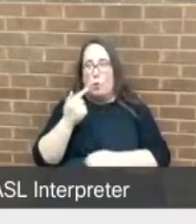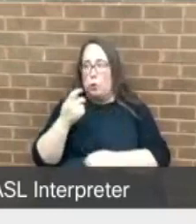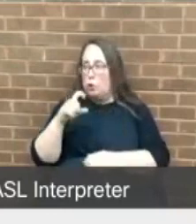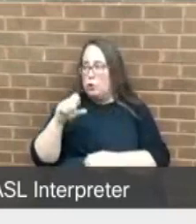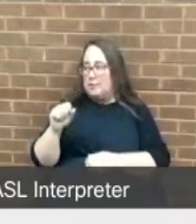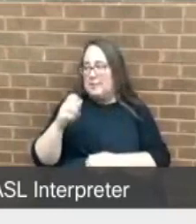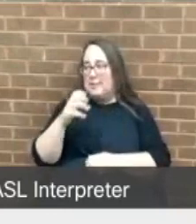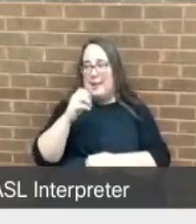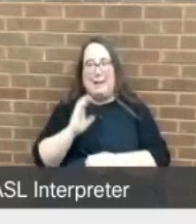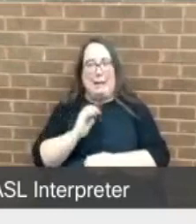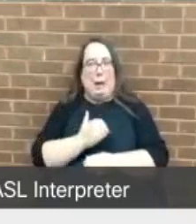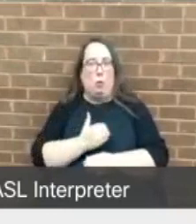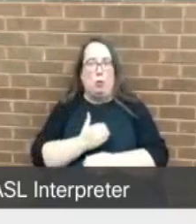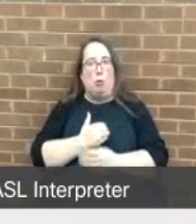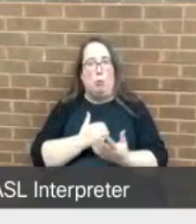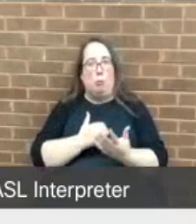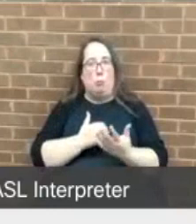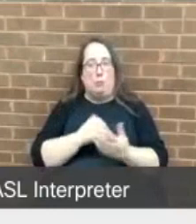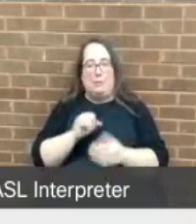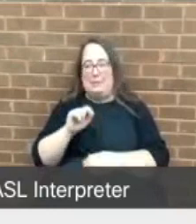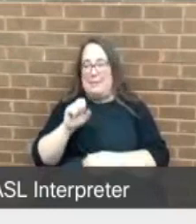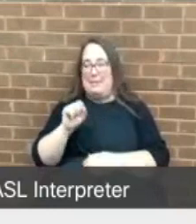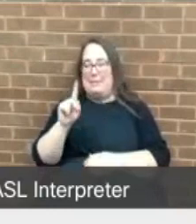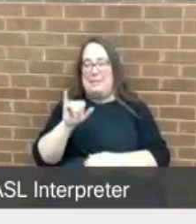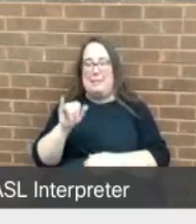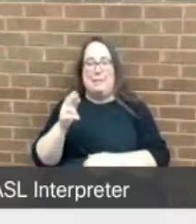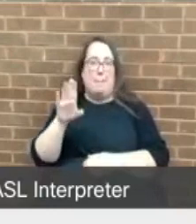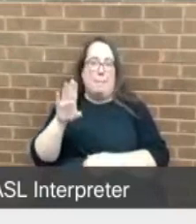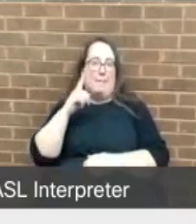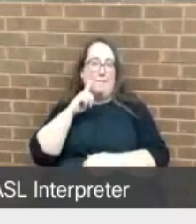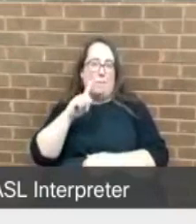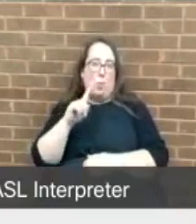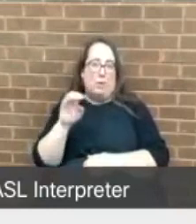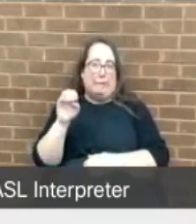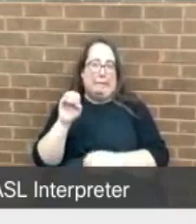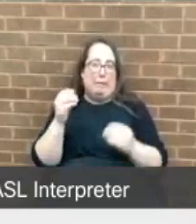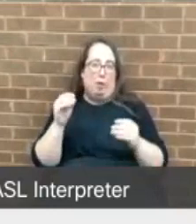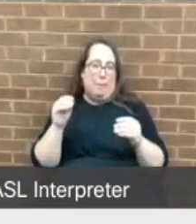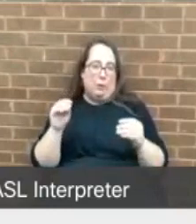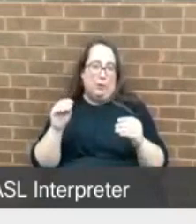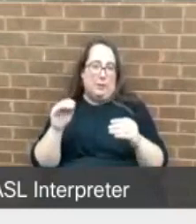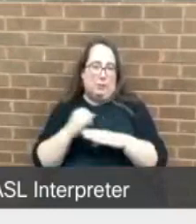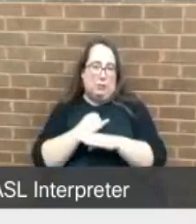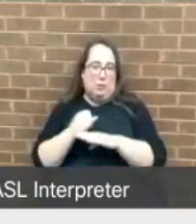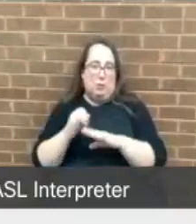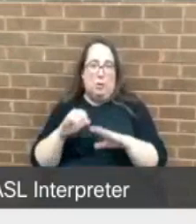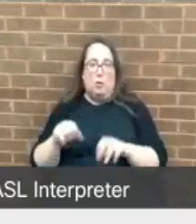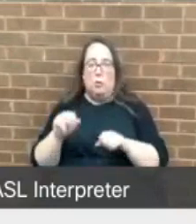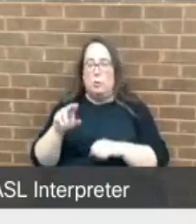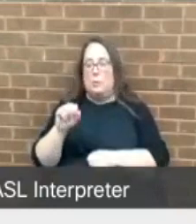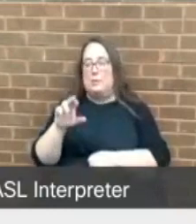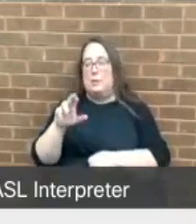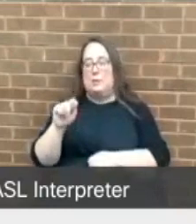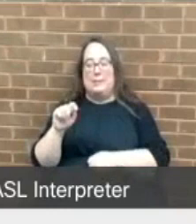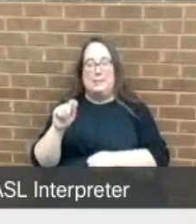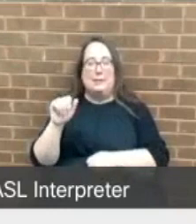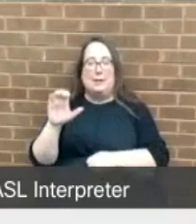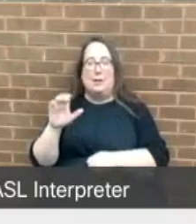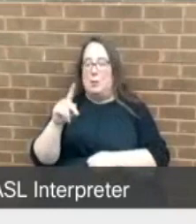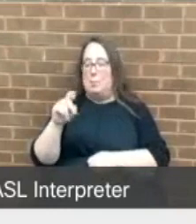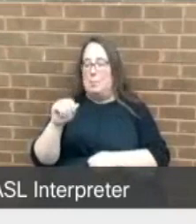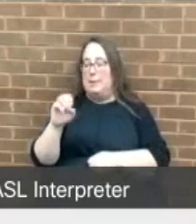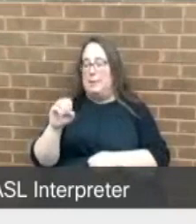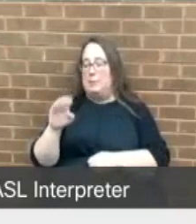Maryland's stature as that key hub for a growing e-commerce industry. We were privileged to host USDOT Secretary Pete